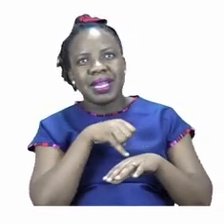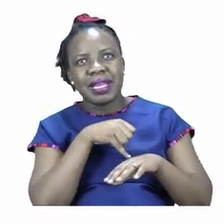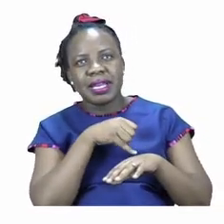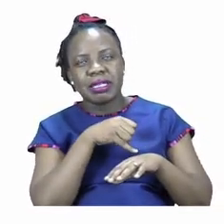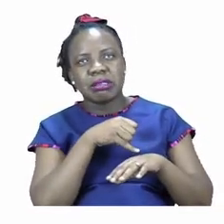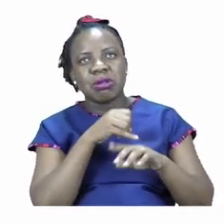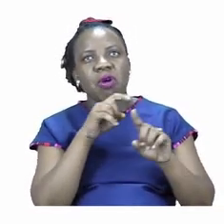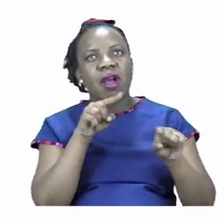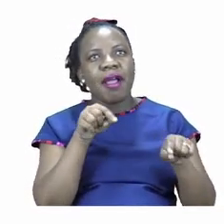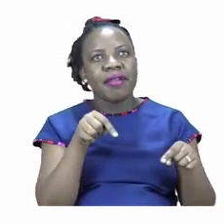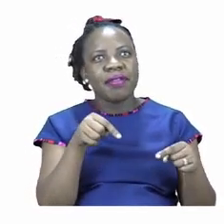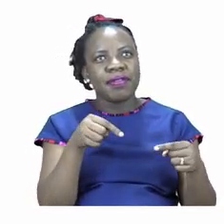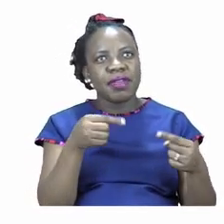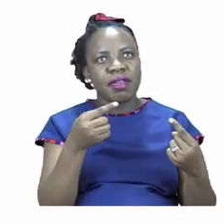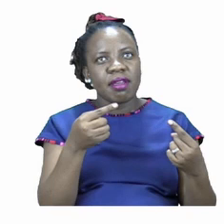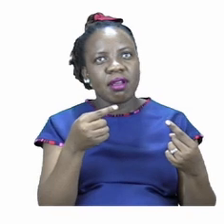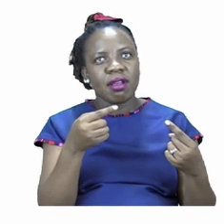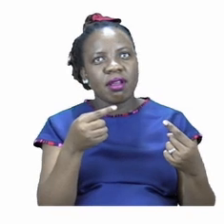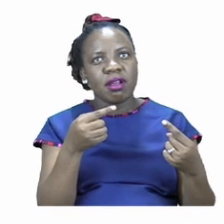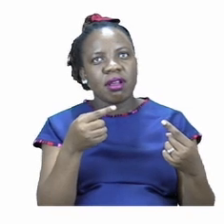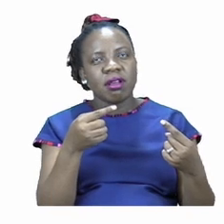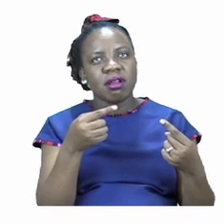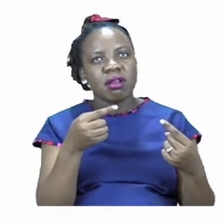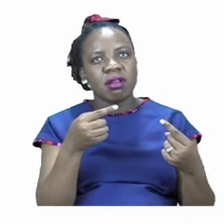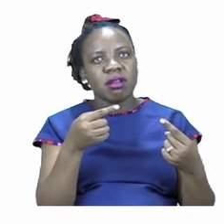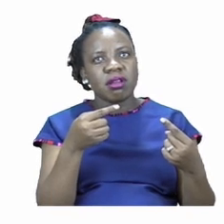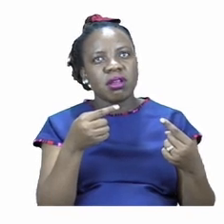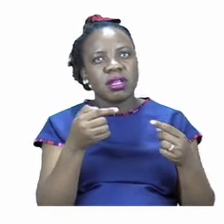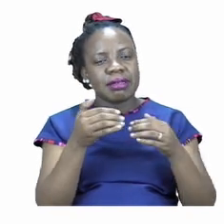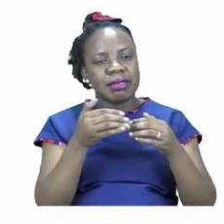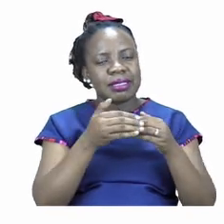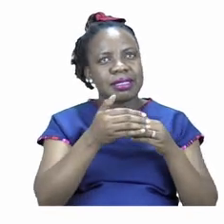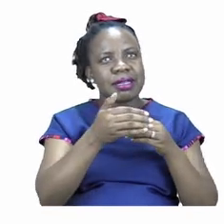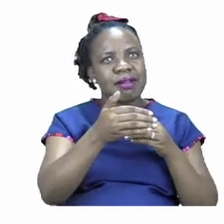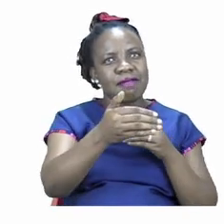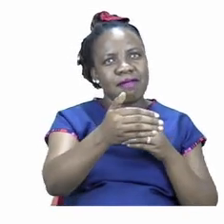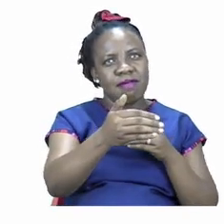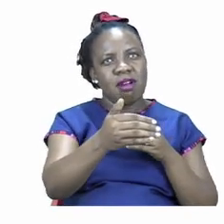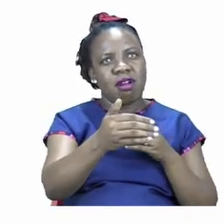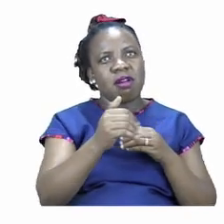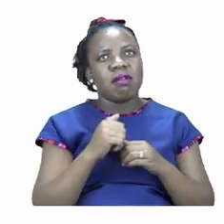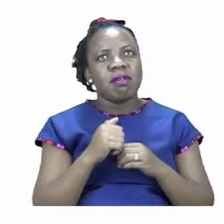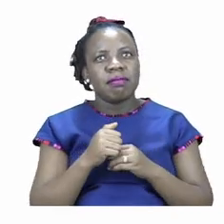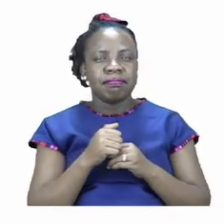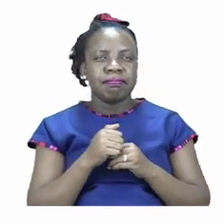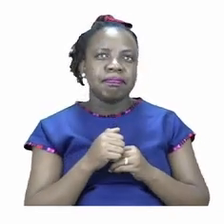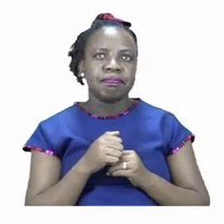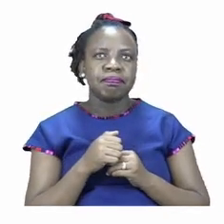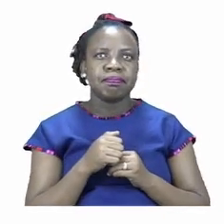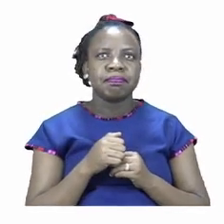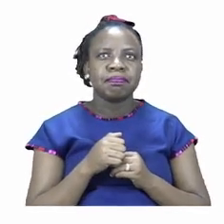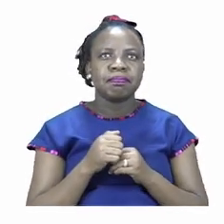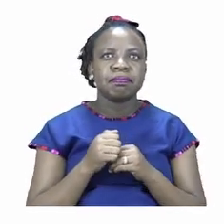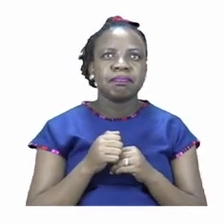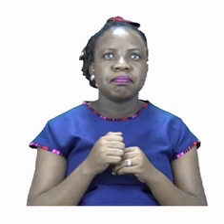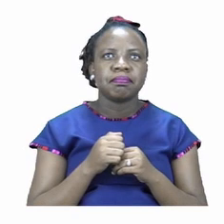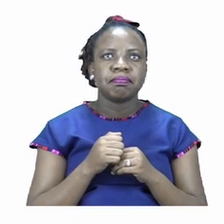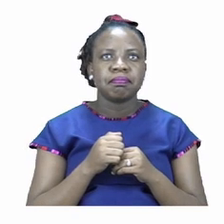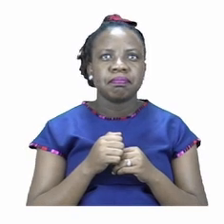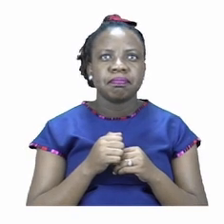Or do we use it for a person, place, or a thing at a distance?